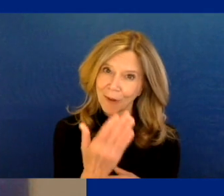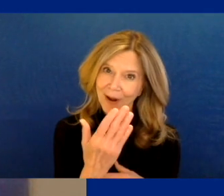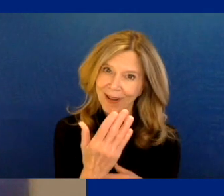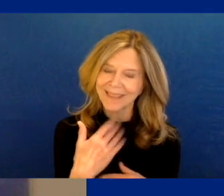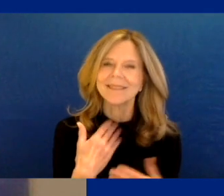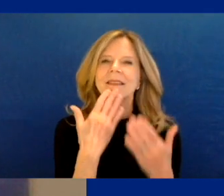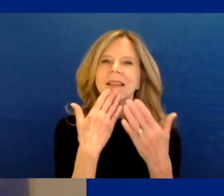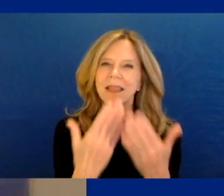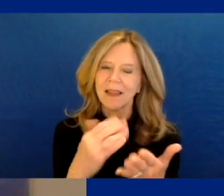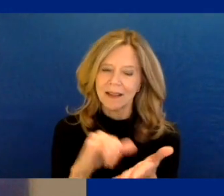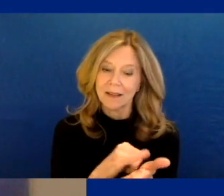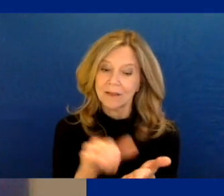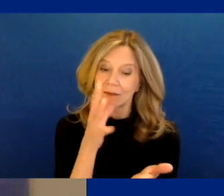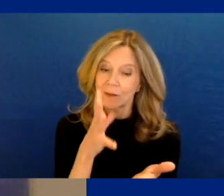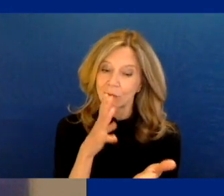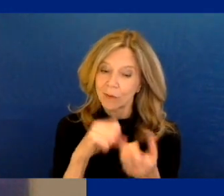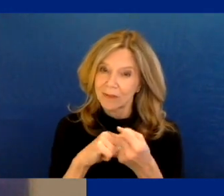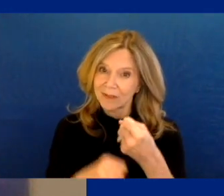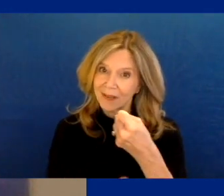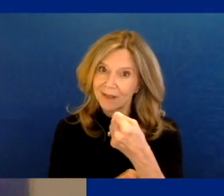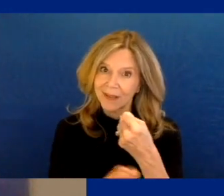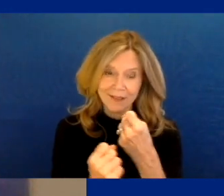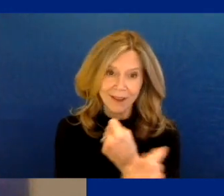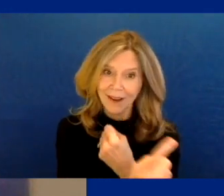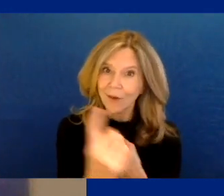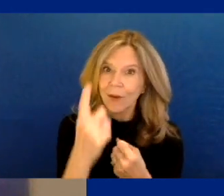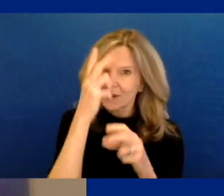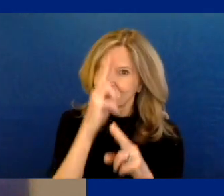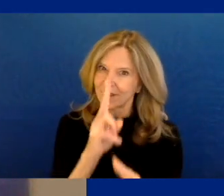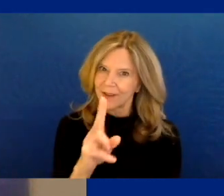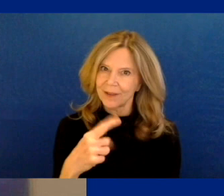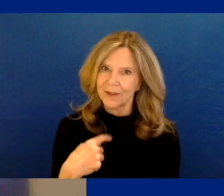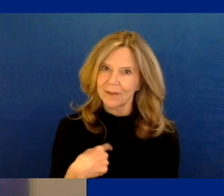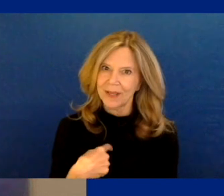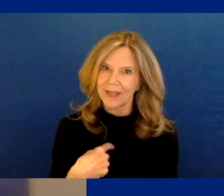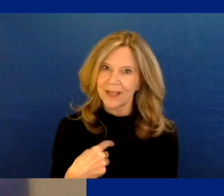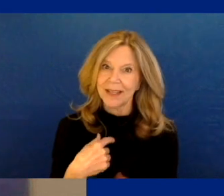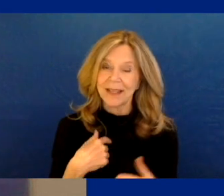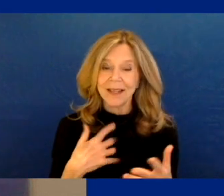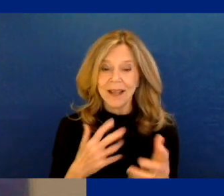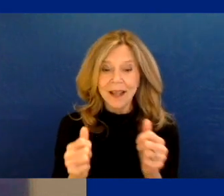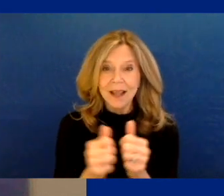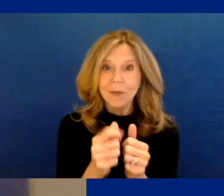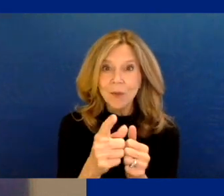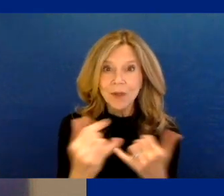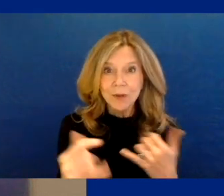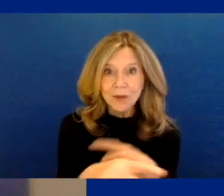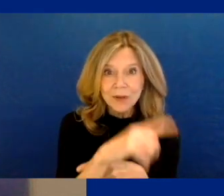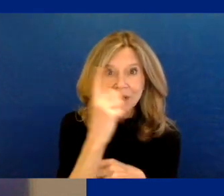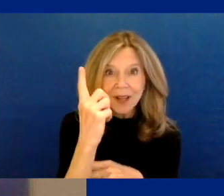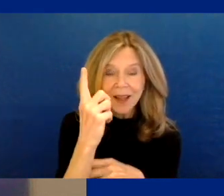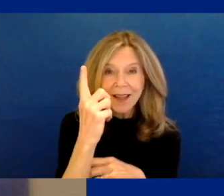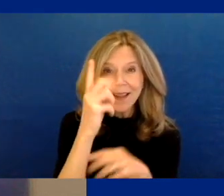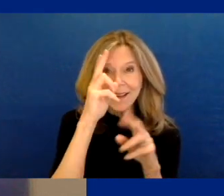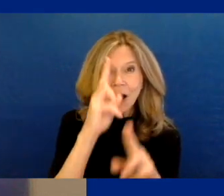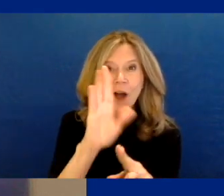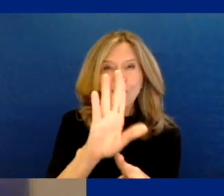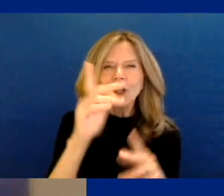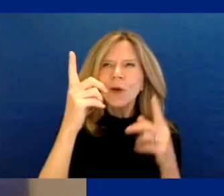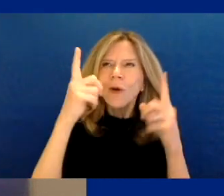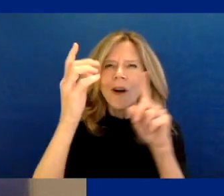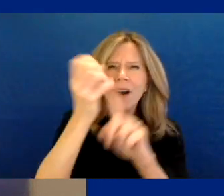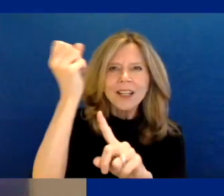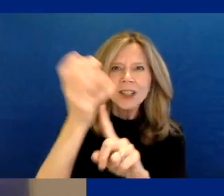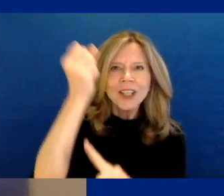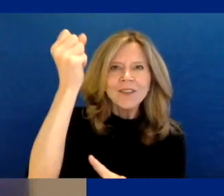Good morning. Thank you, New York Women's Foundation and guests, for this incredible honor. I am here with you today celebrating your